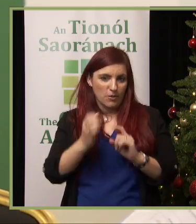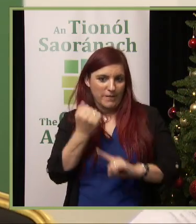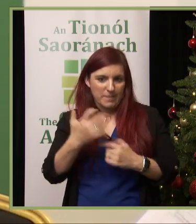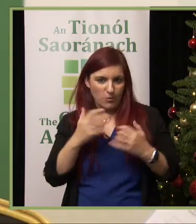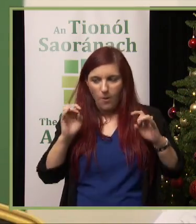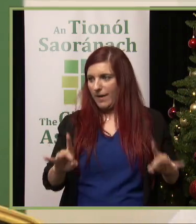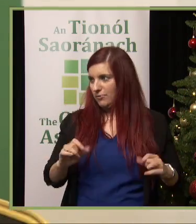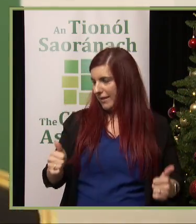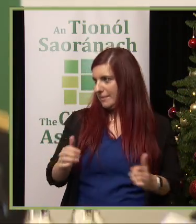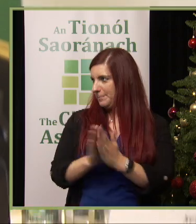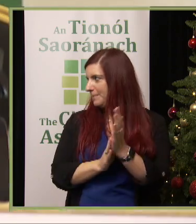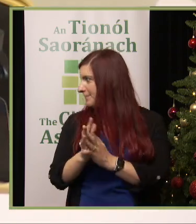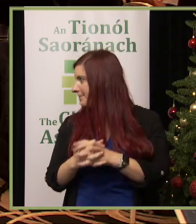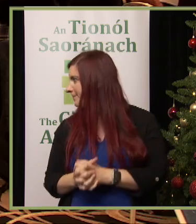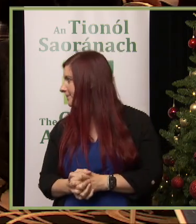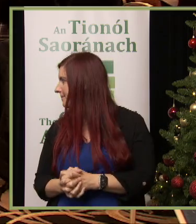Okay.